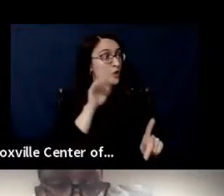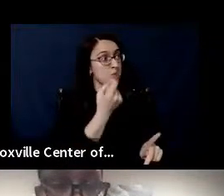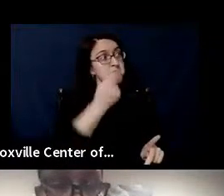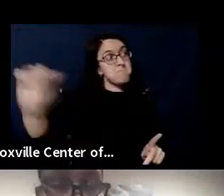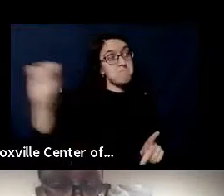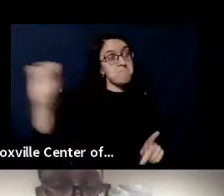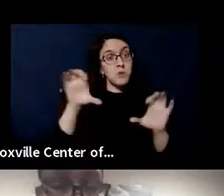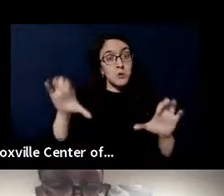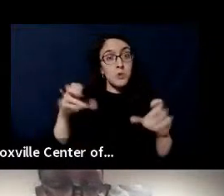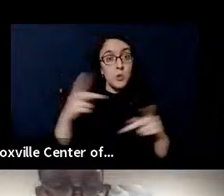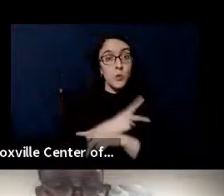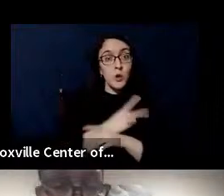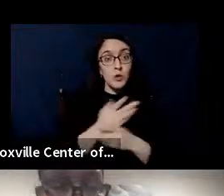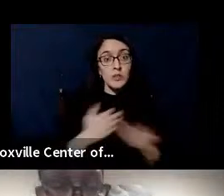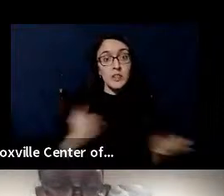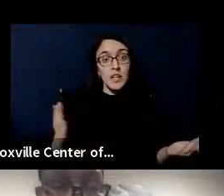things.